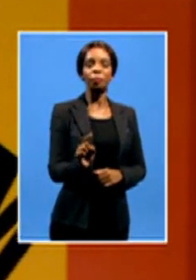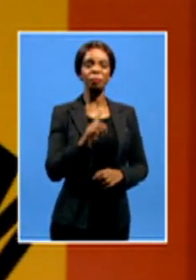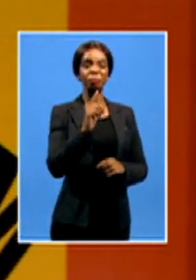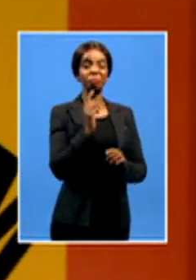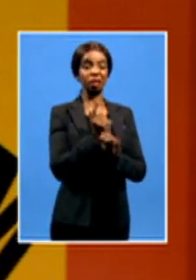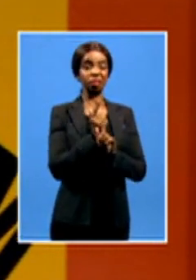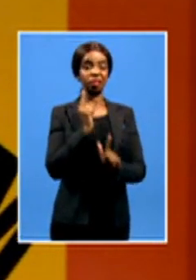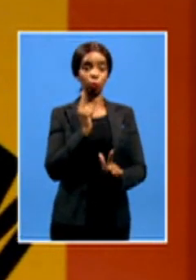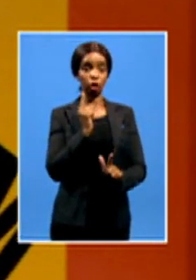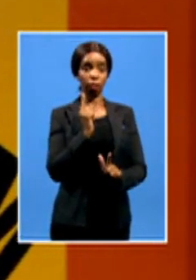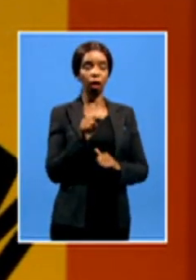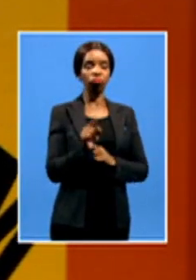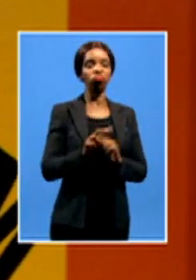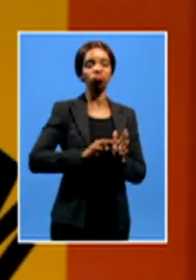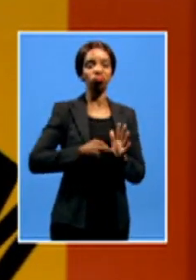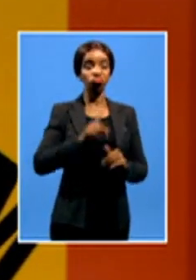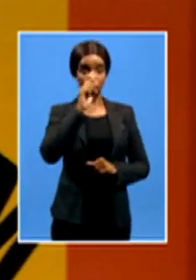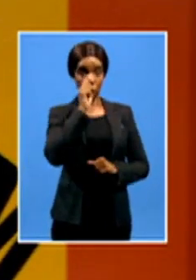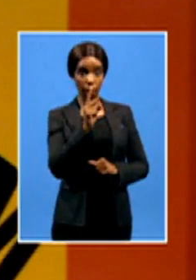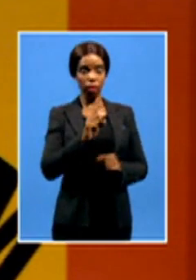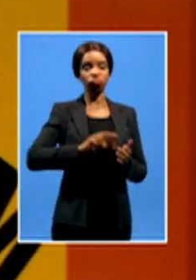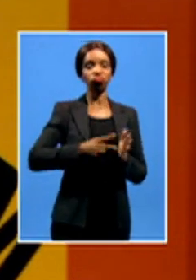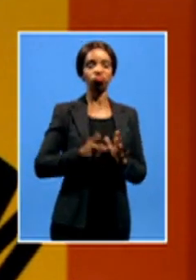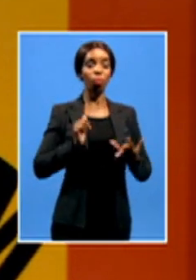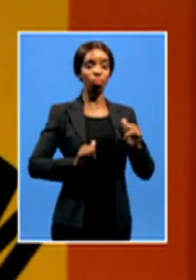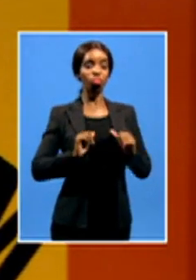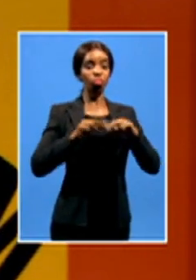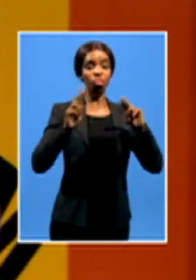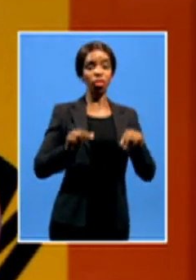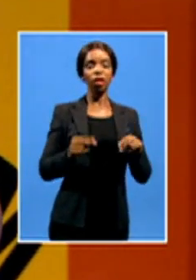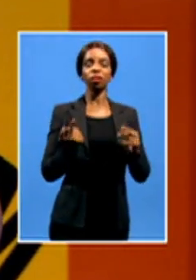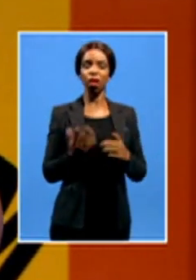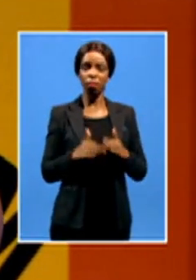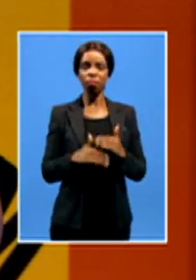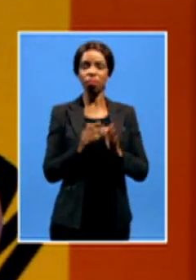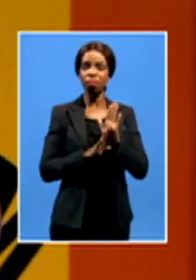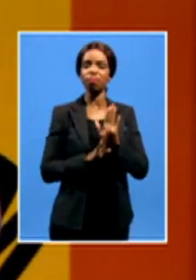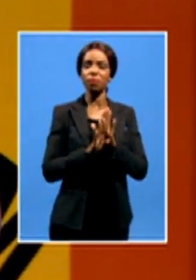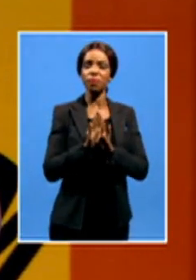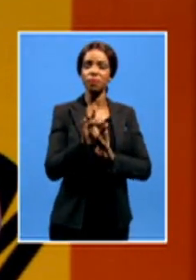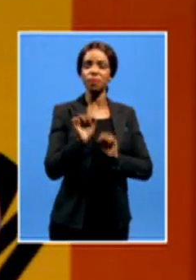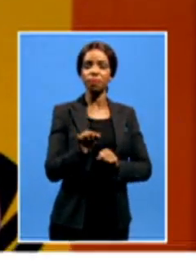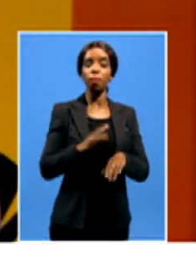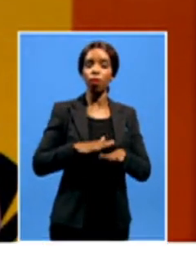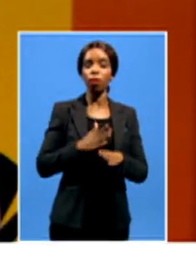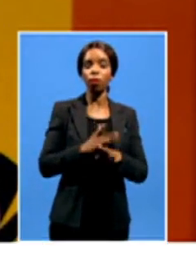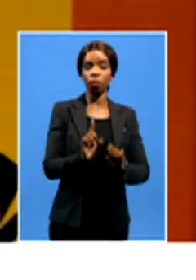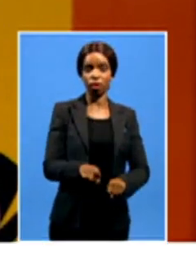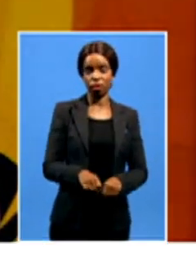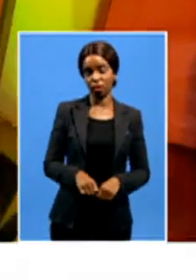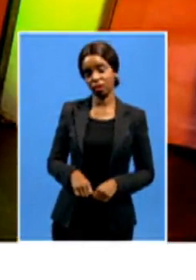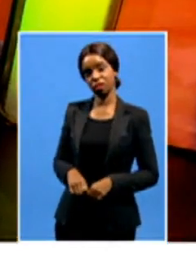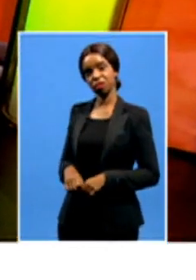township and urban theatre and dance. So there is really a progress, but there's a lot of things that needs to be done. There's a lot